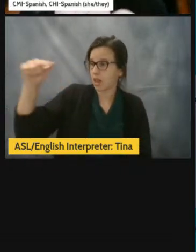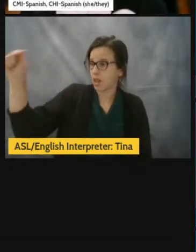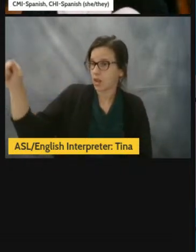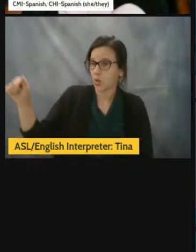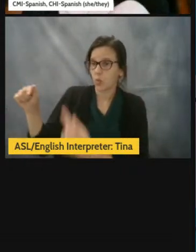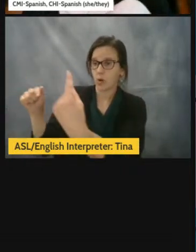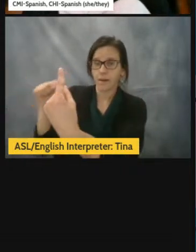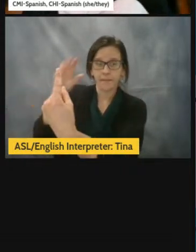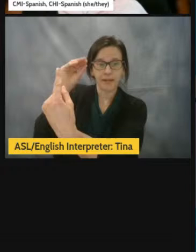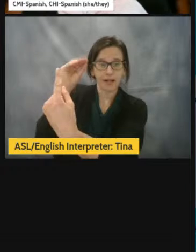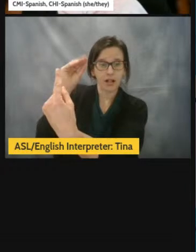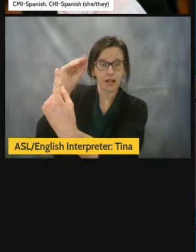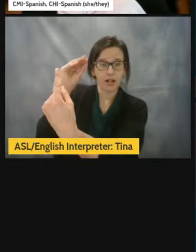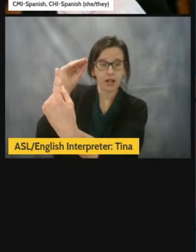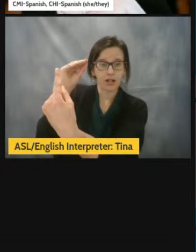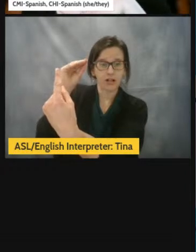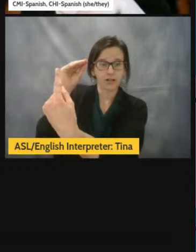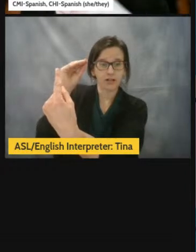male in the group,